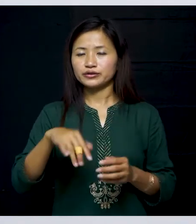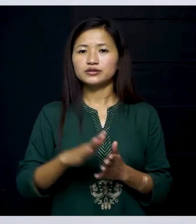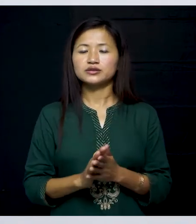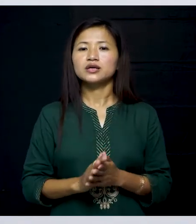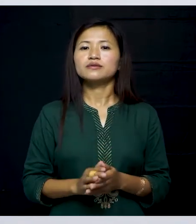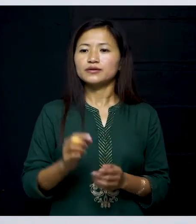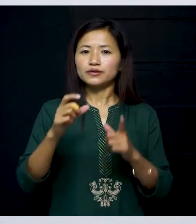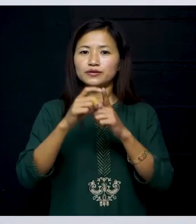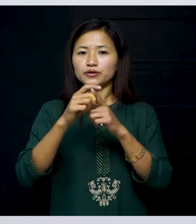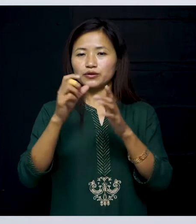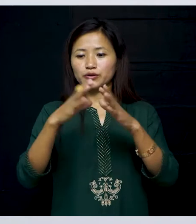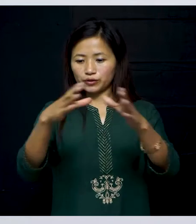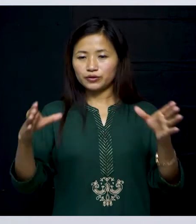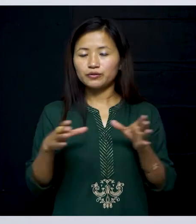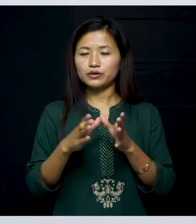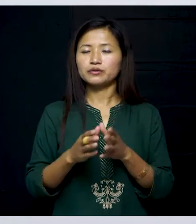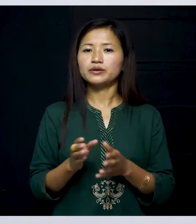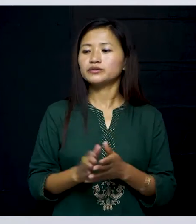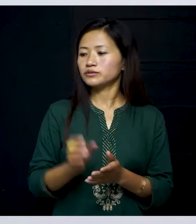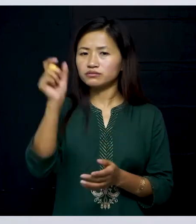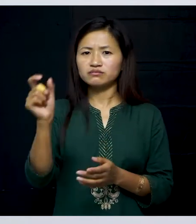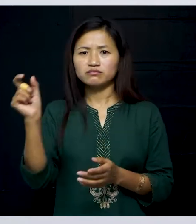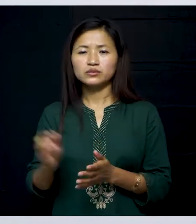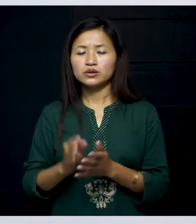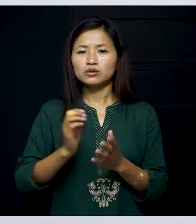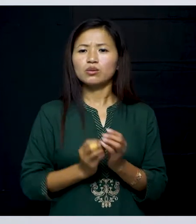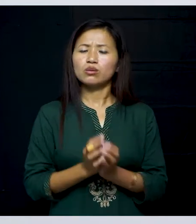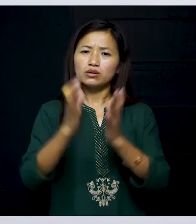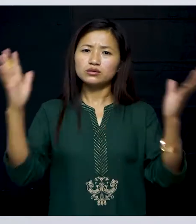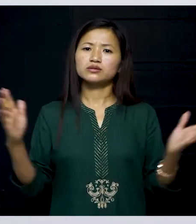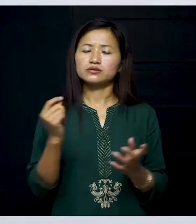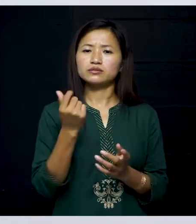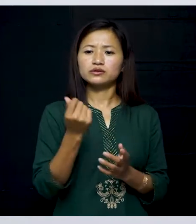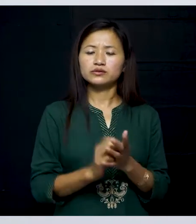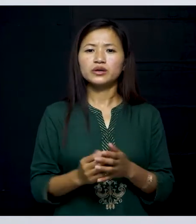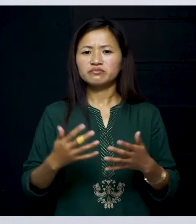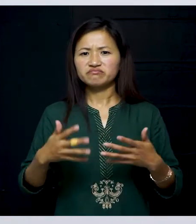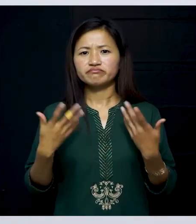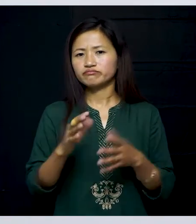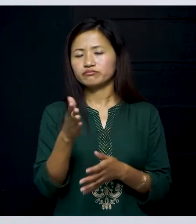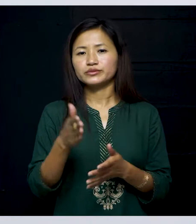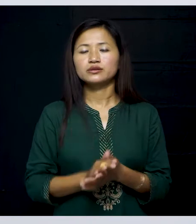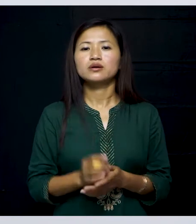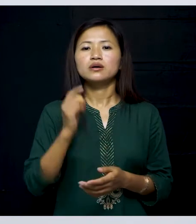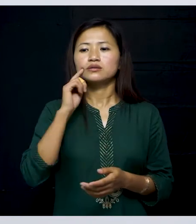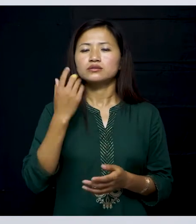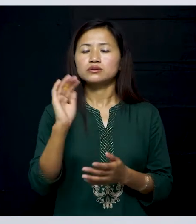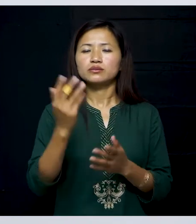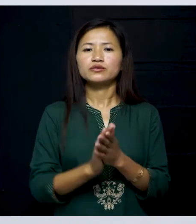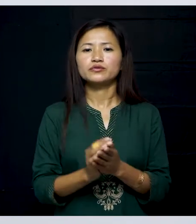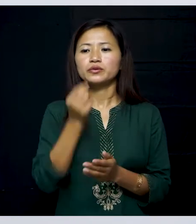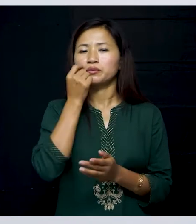Emergency Service spends a lot of money, okay? You may not be aware of these things. For some of you, your parents might have